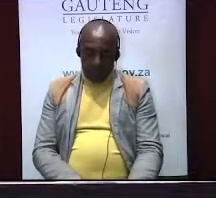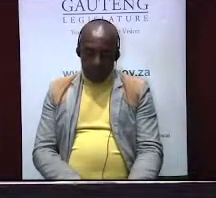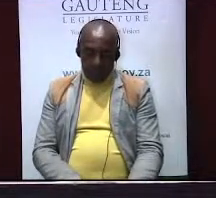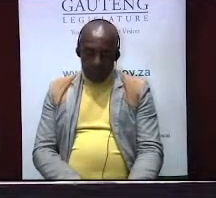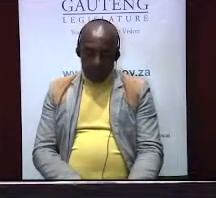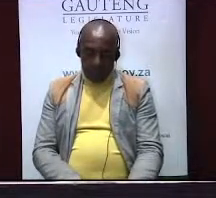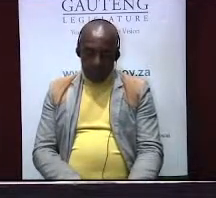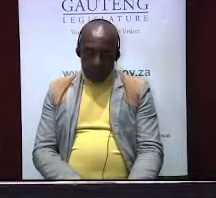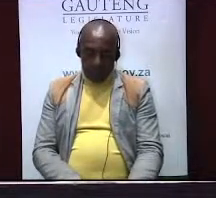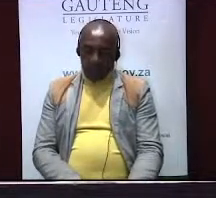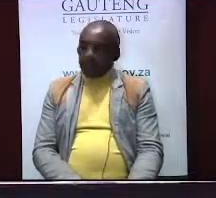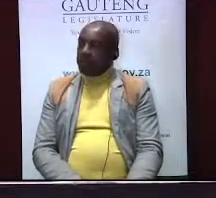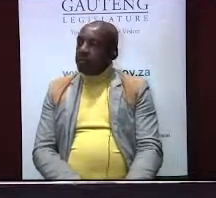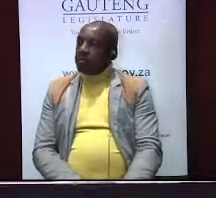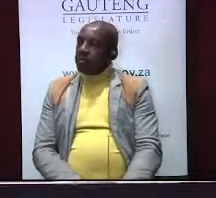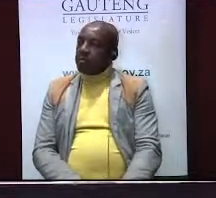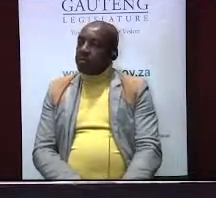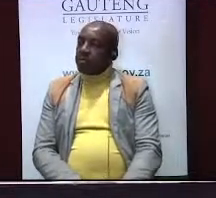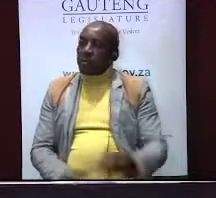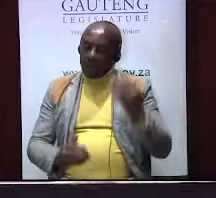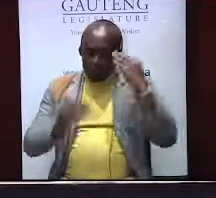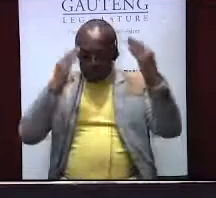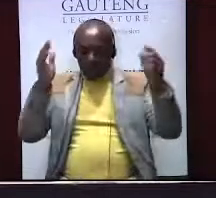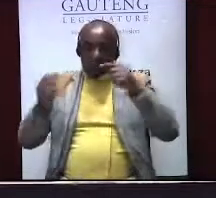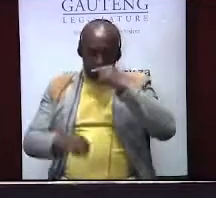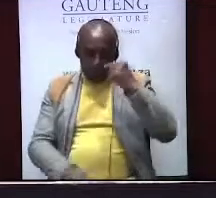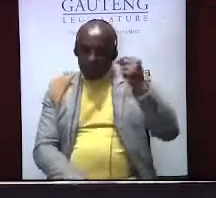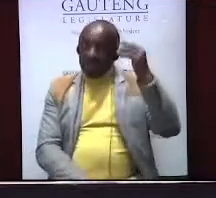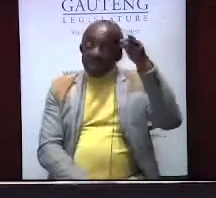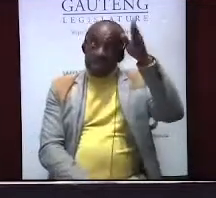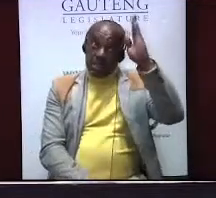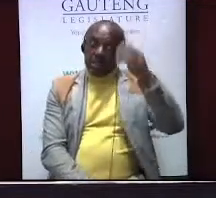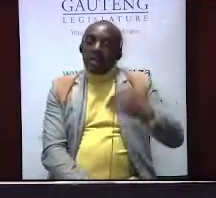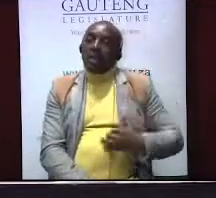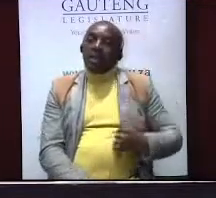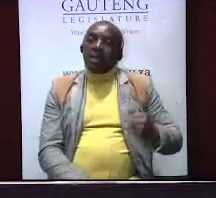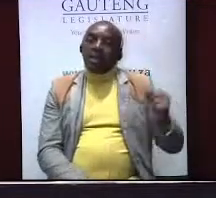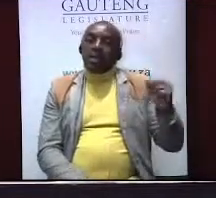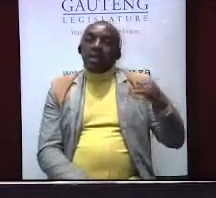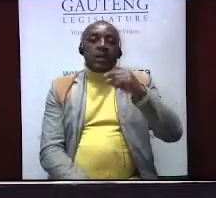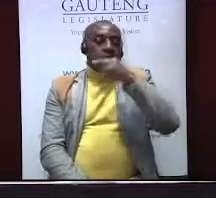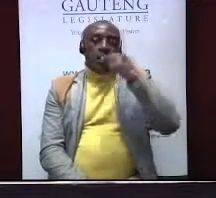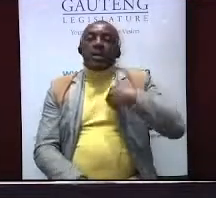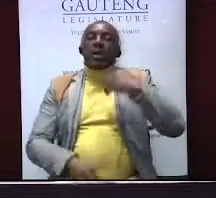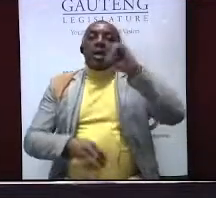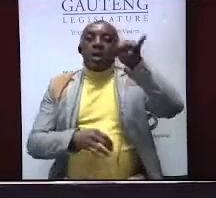Hallelujah. I greet you all in the wonderful name of our Lord Jesus Christ. My name is Johannes Pule.